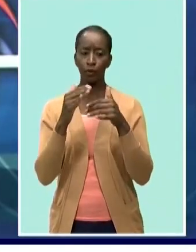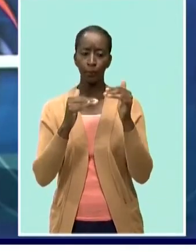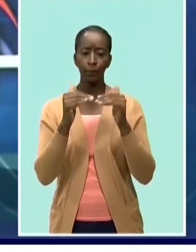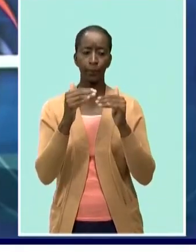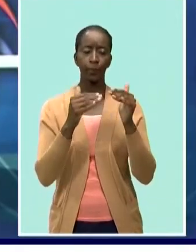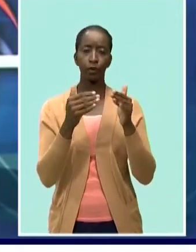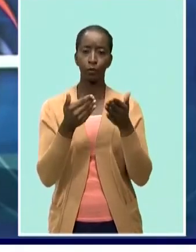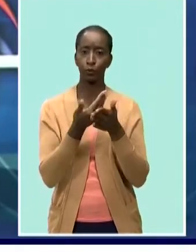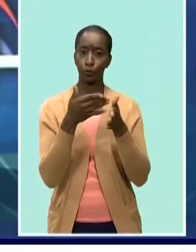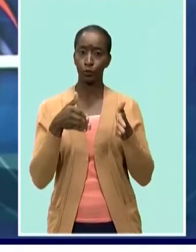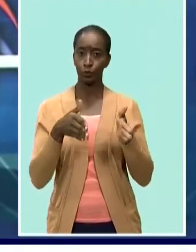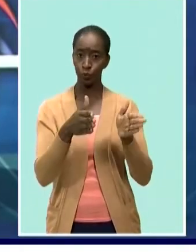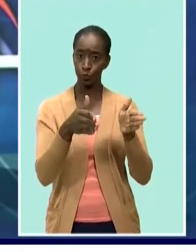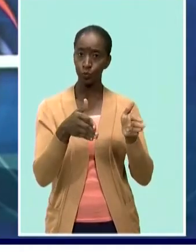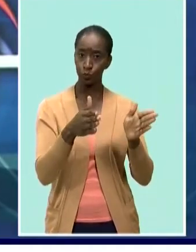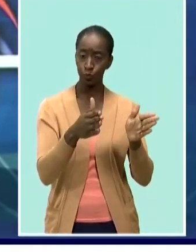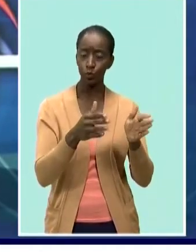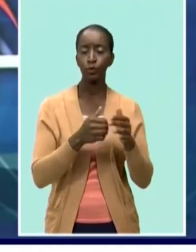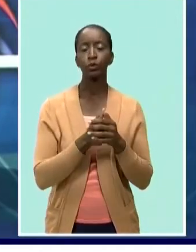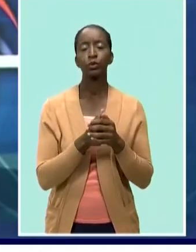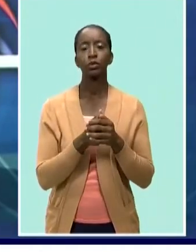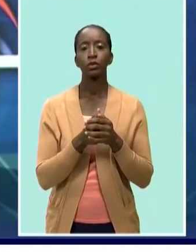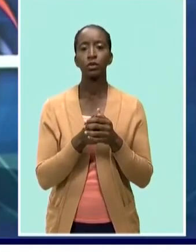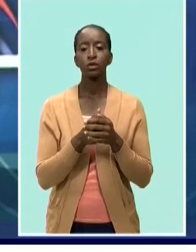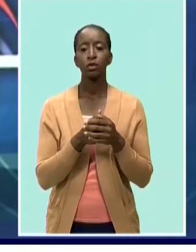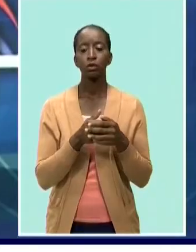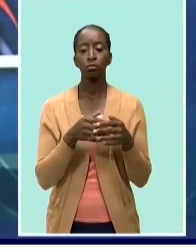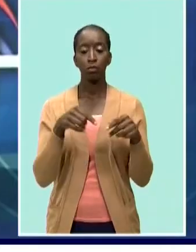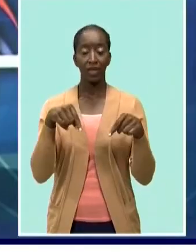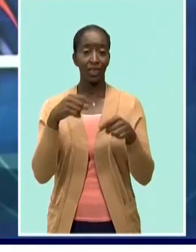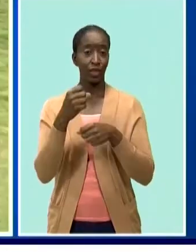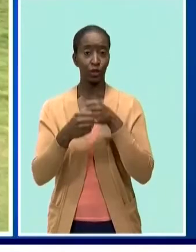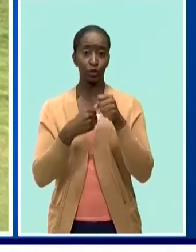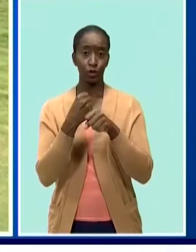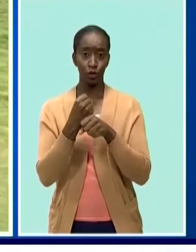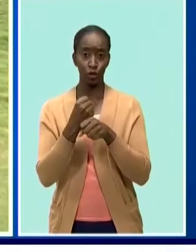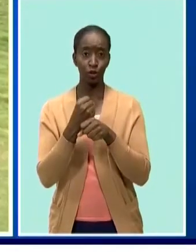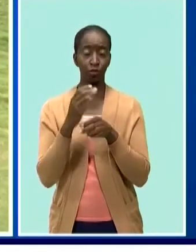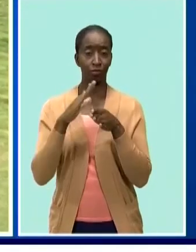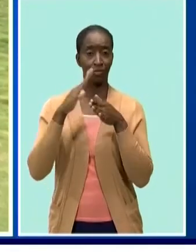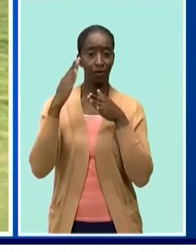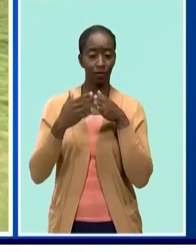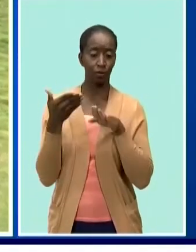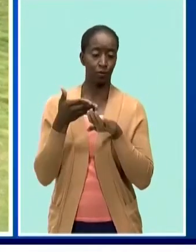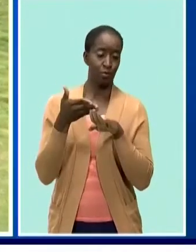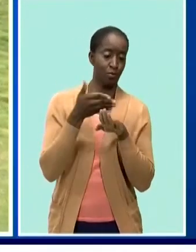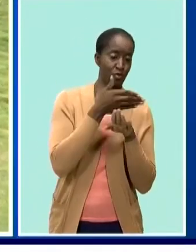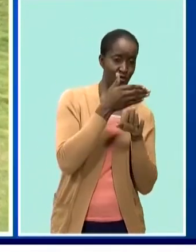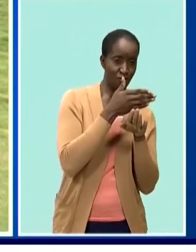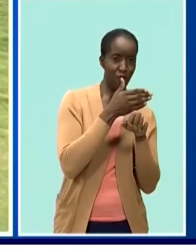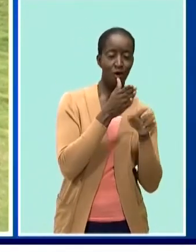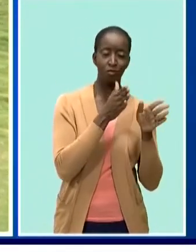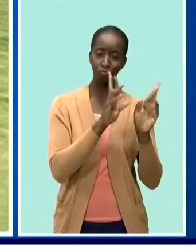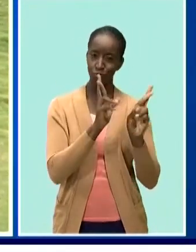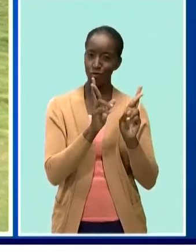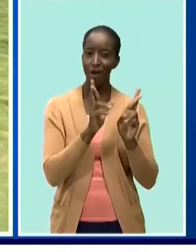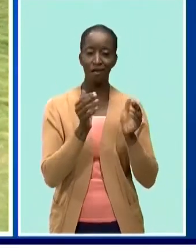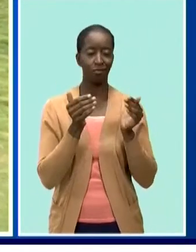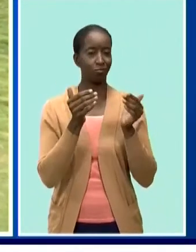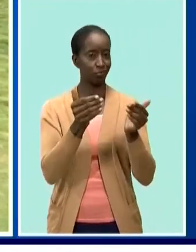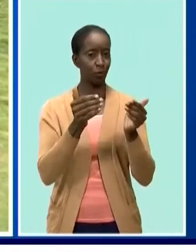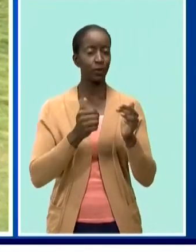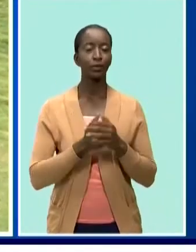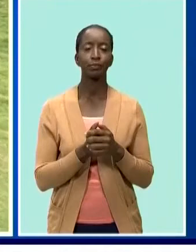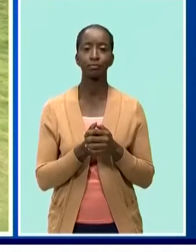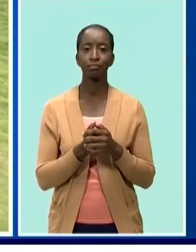definitive plan should be in place before the end of this year. 2 Saturdays from now, we are having a site visit with the